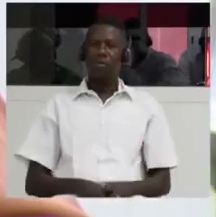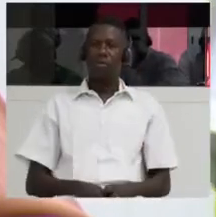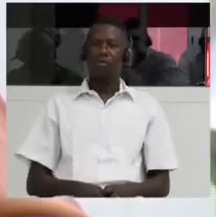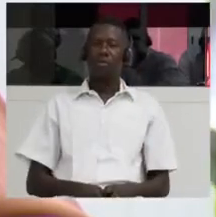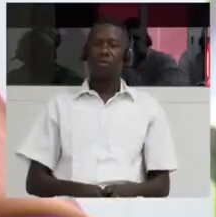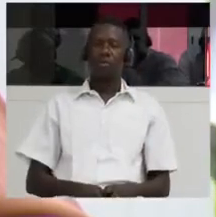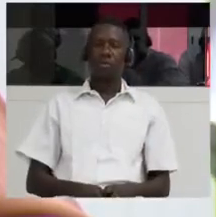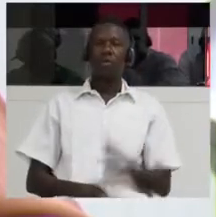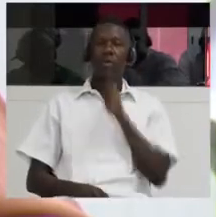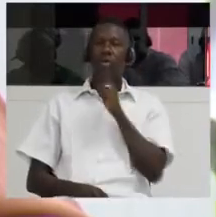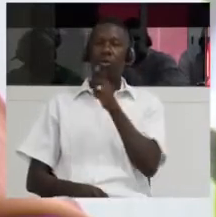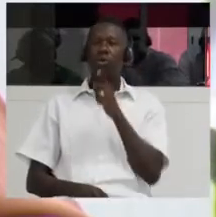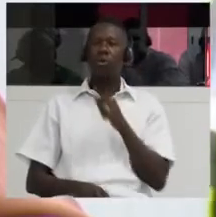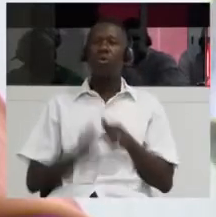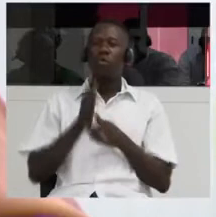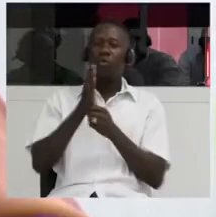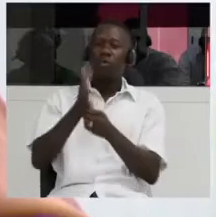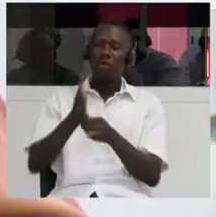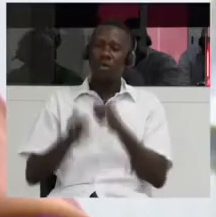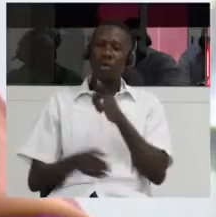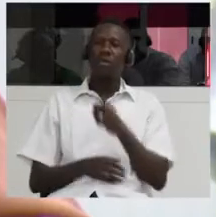found Sub-Lieutenant Sow,